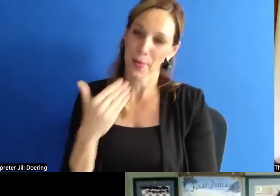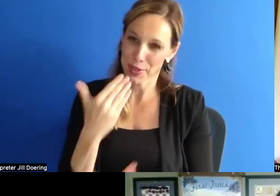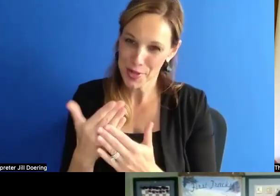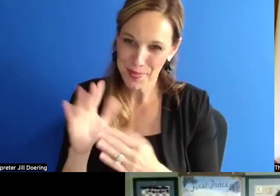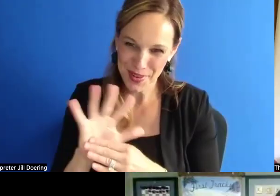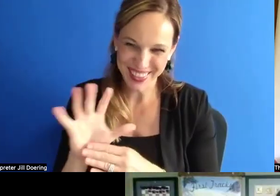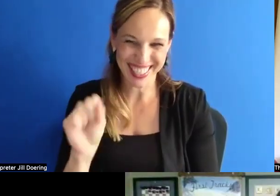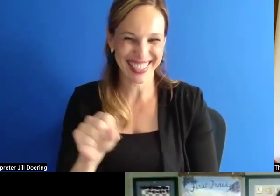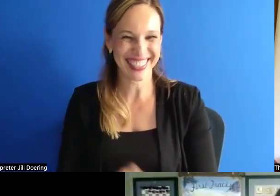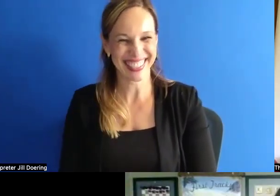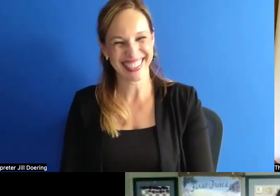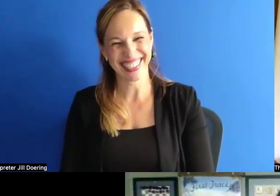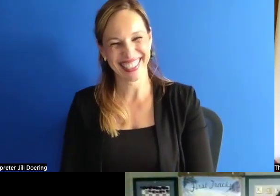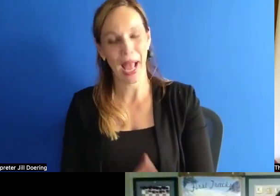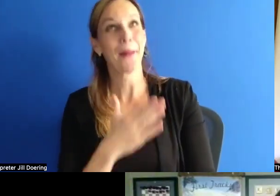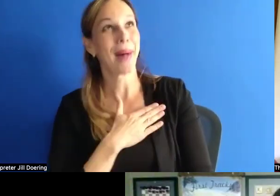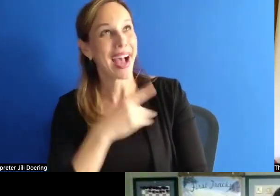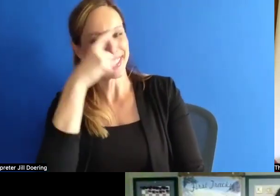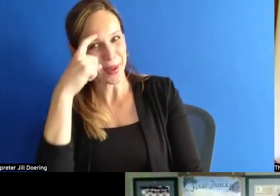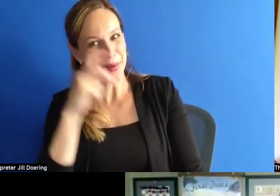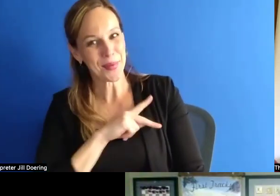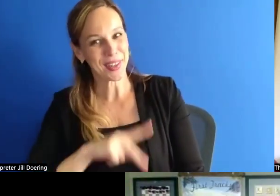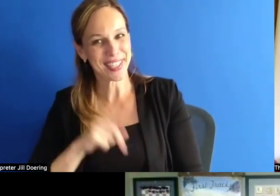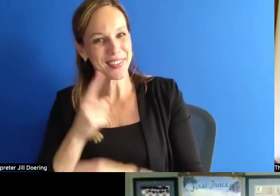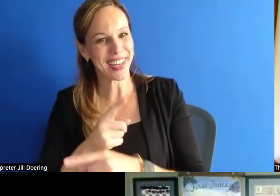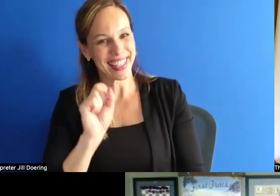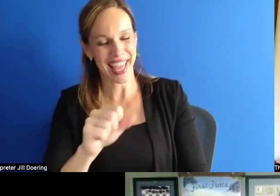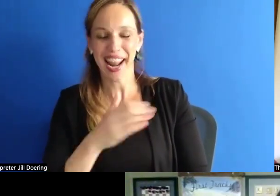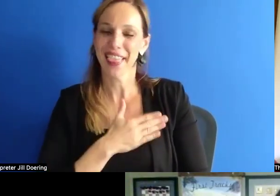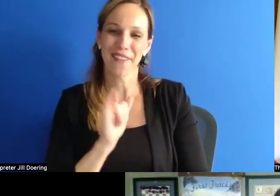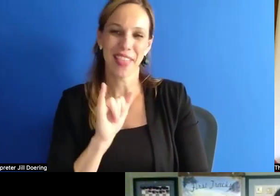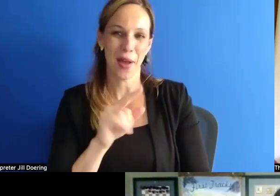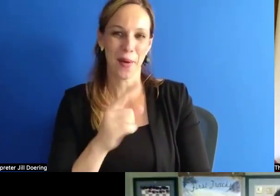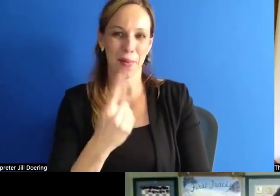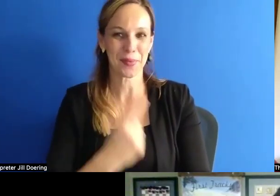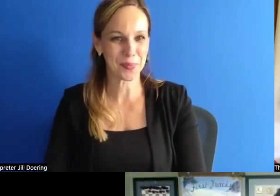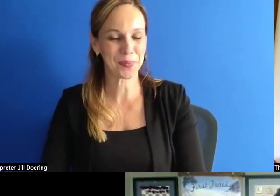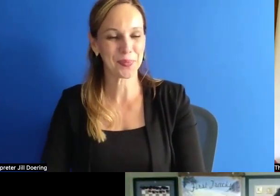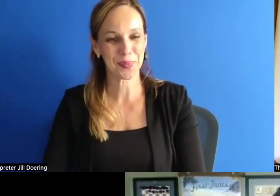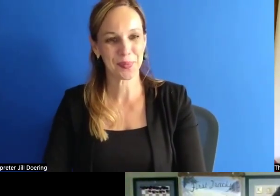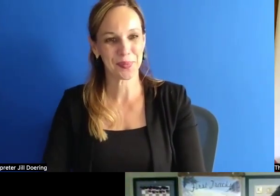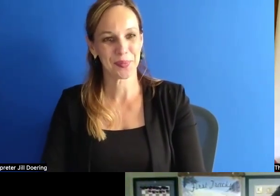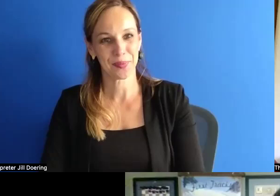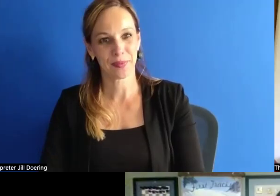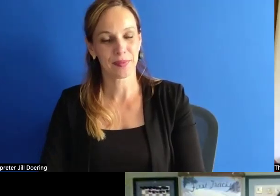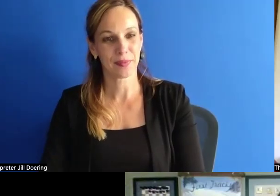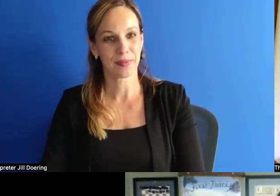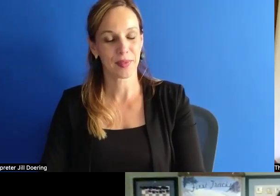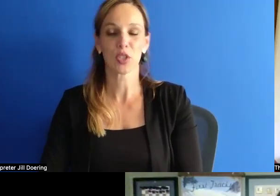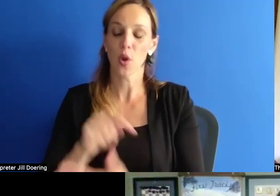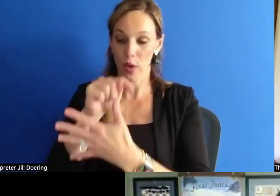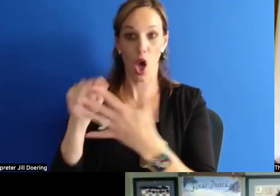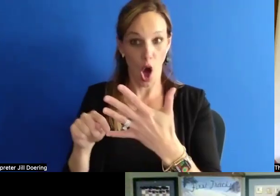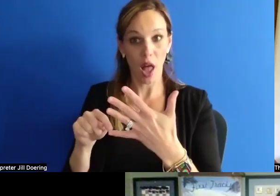good, Yeah, My Summer Prince. Yeah. I love that one. definitely. What are these movies